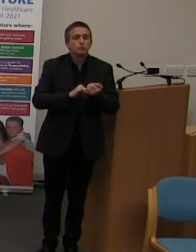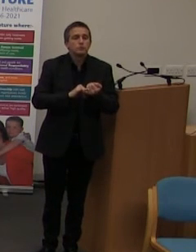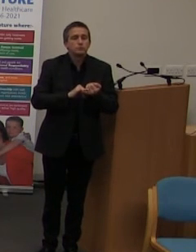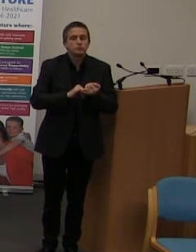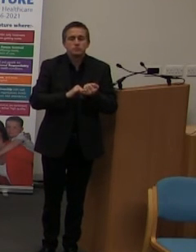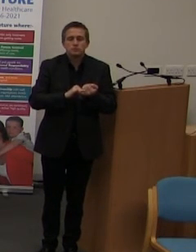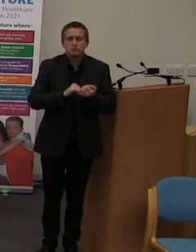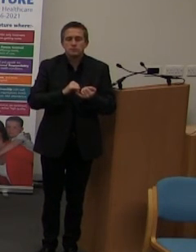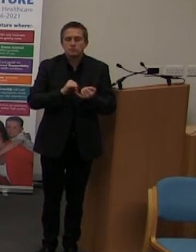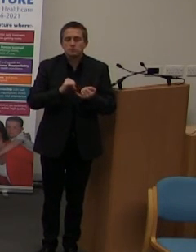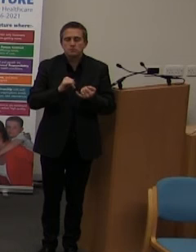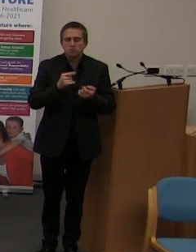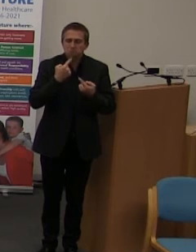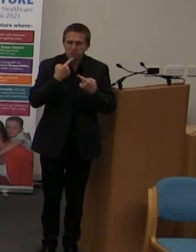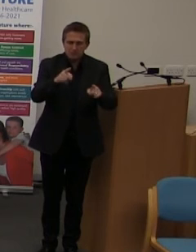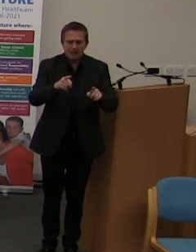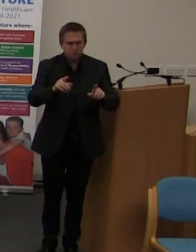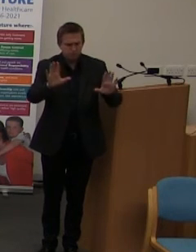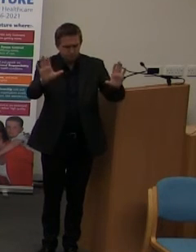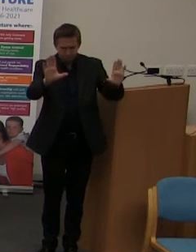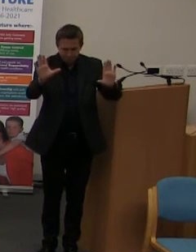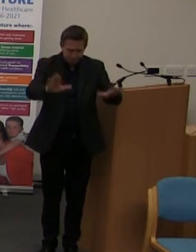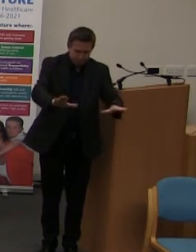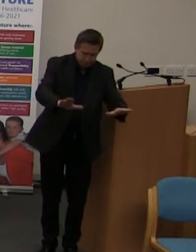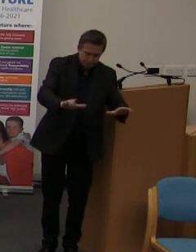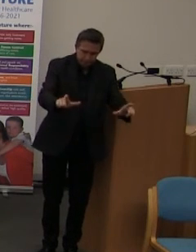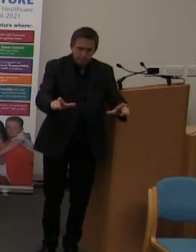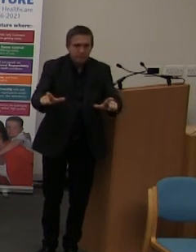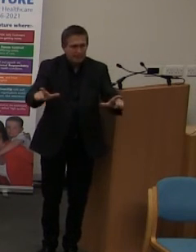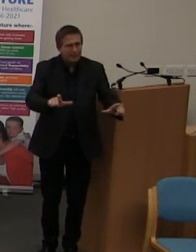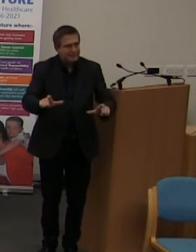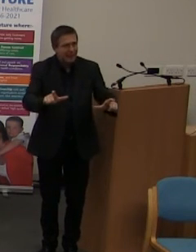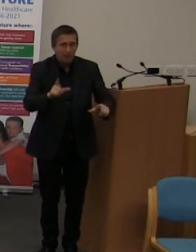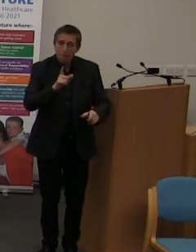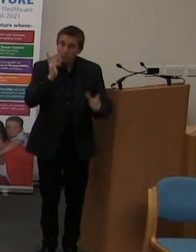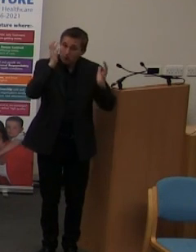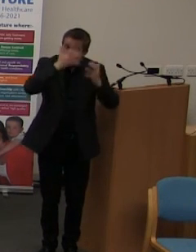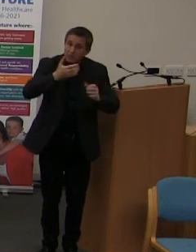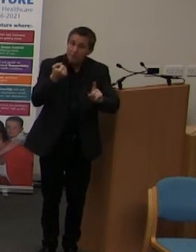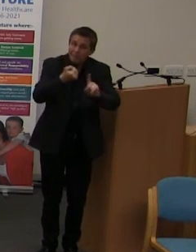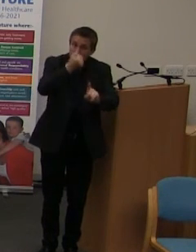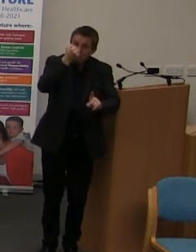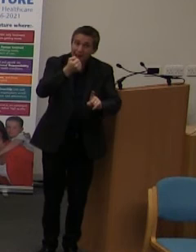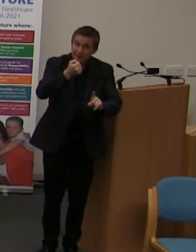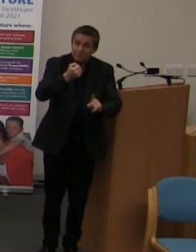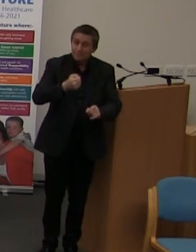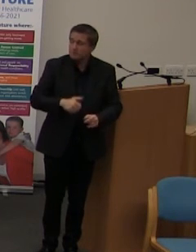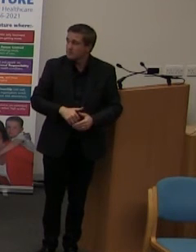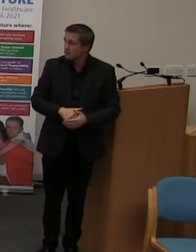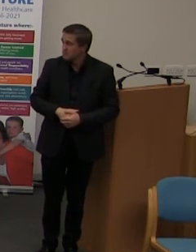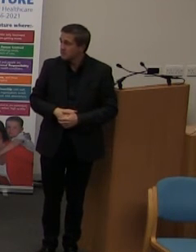get a sense of some of the kind of causes of concern. It's huge, and it possibly even links into some of the points